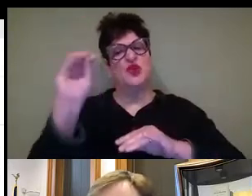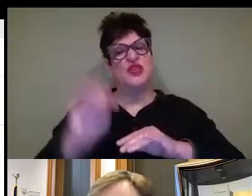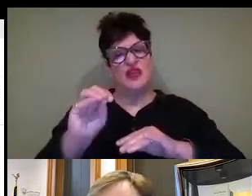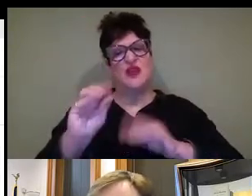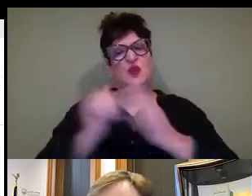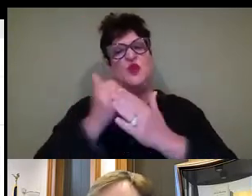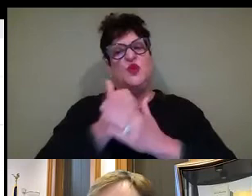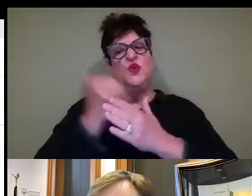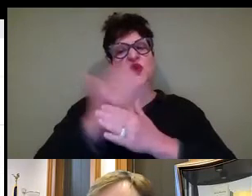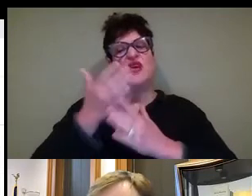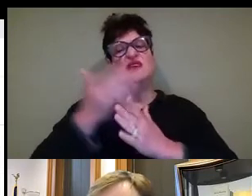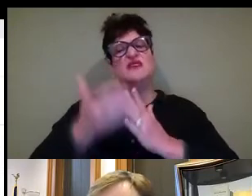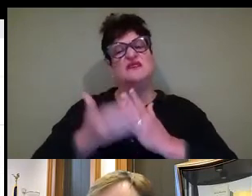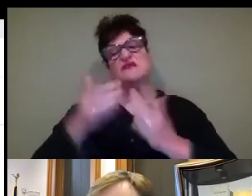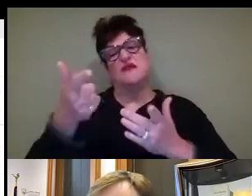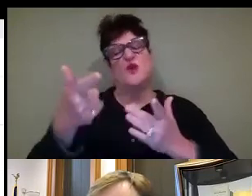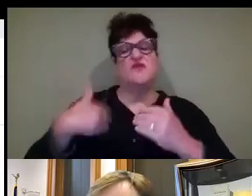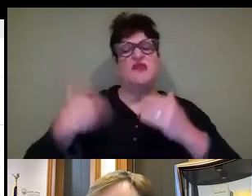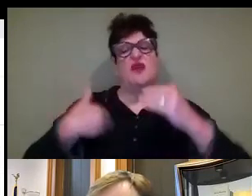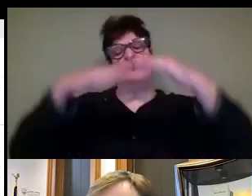younger group of folks.